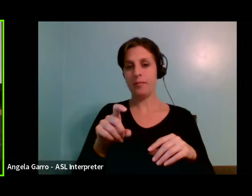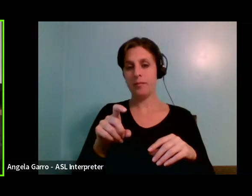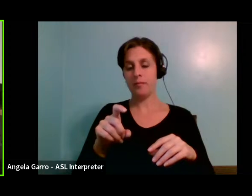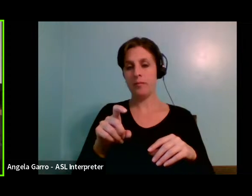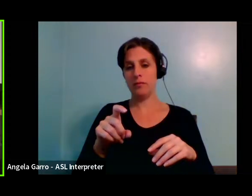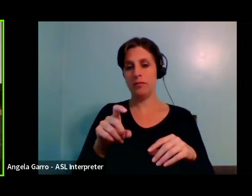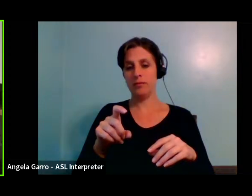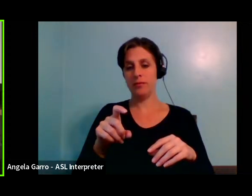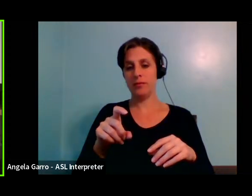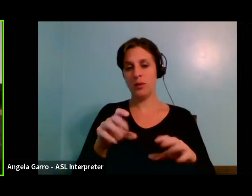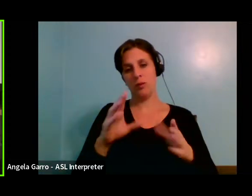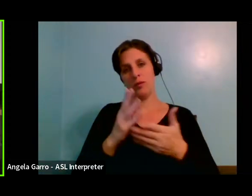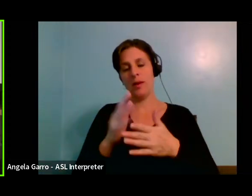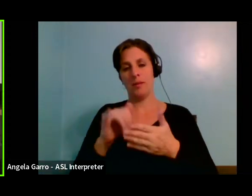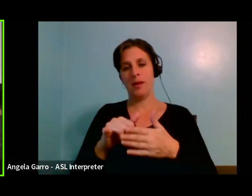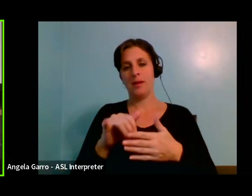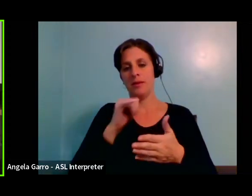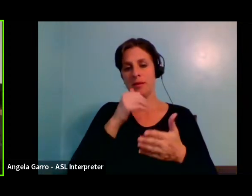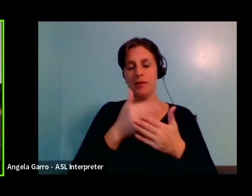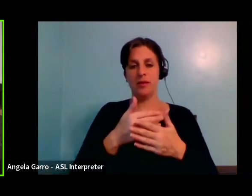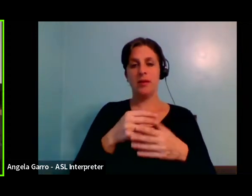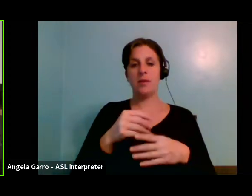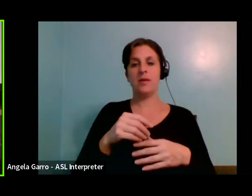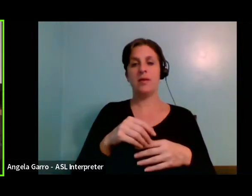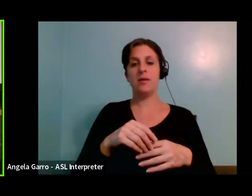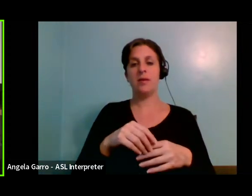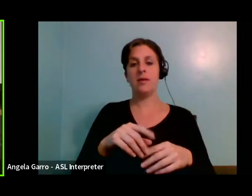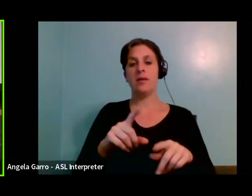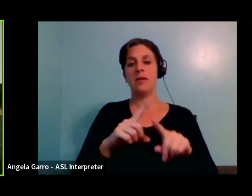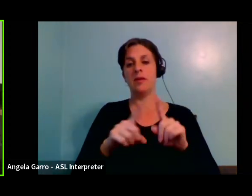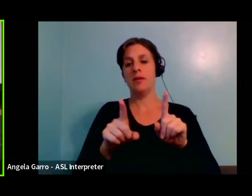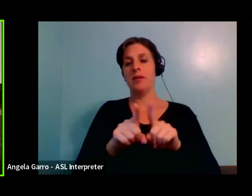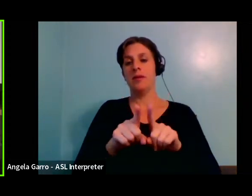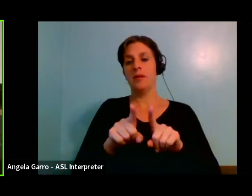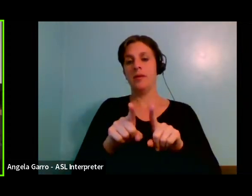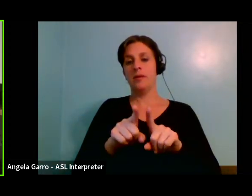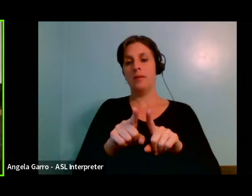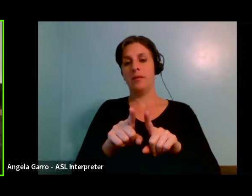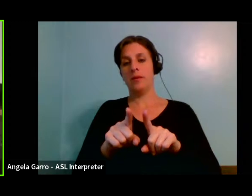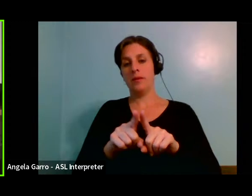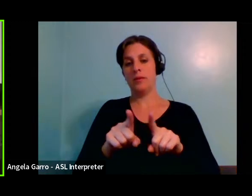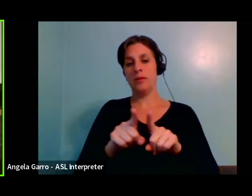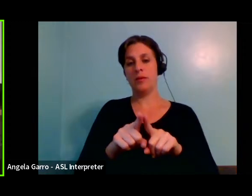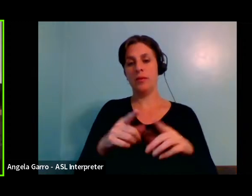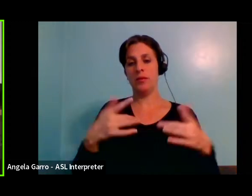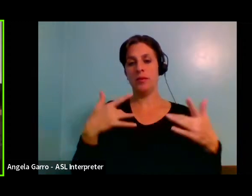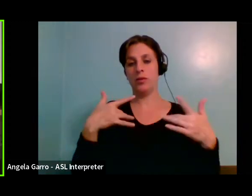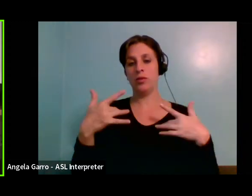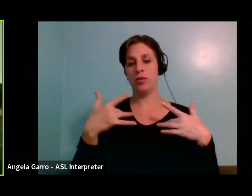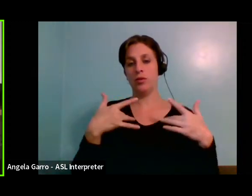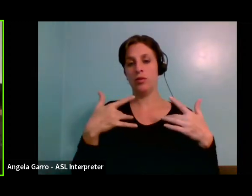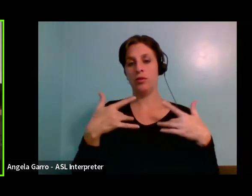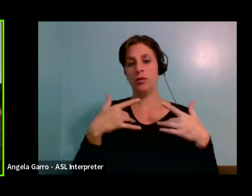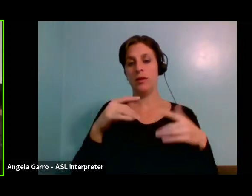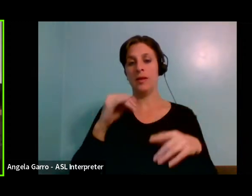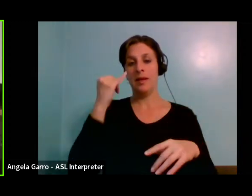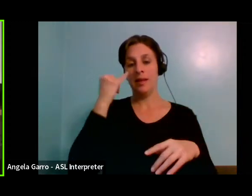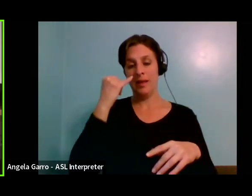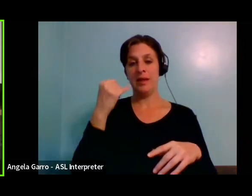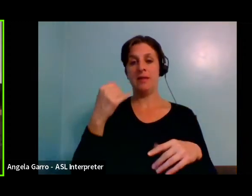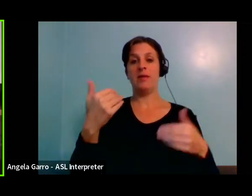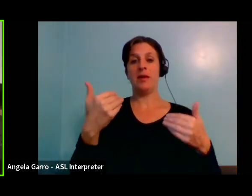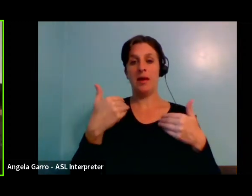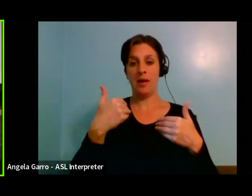stop that. It's not good. But also the concern that, if there are students